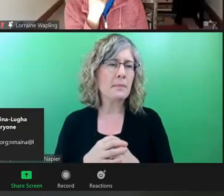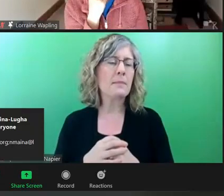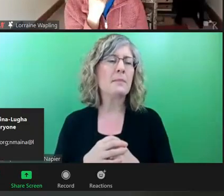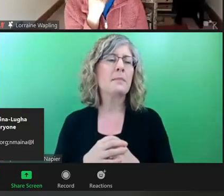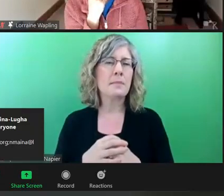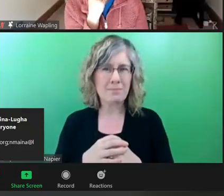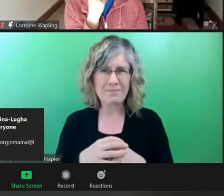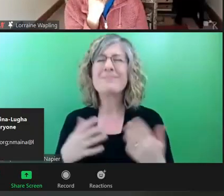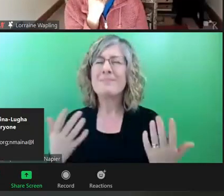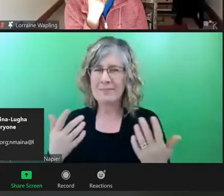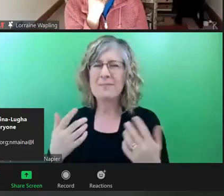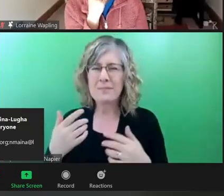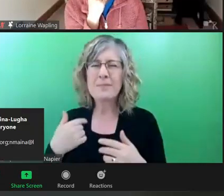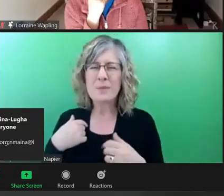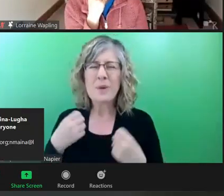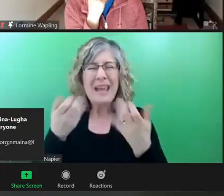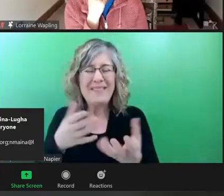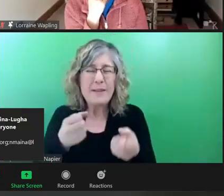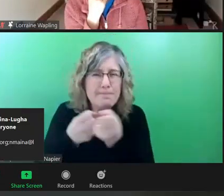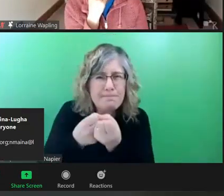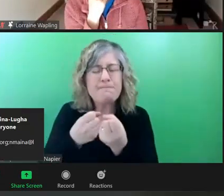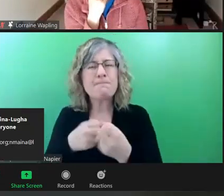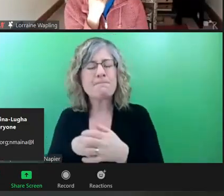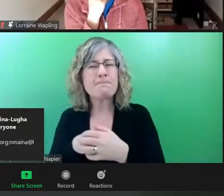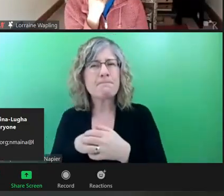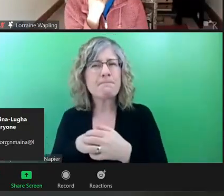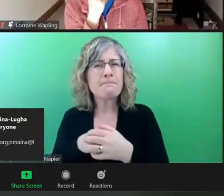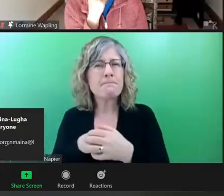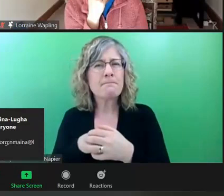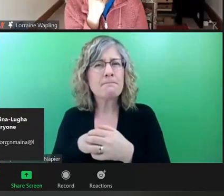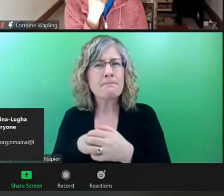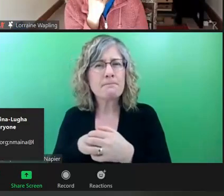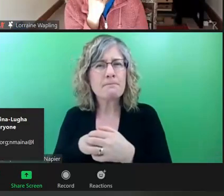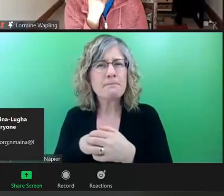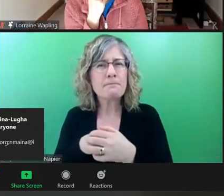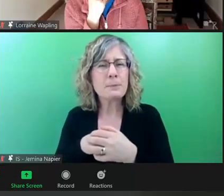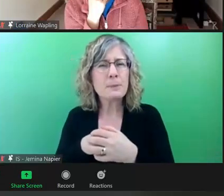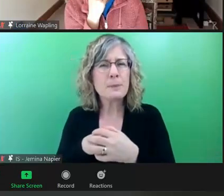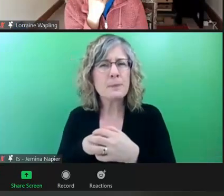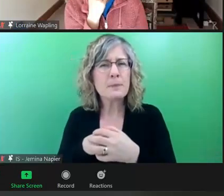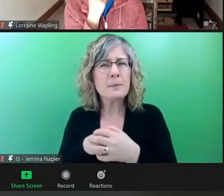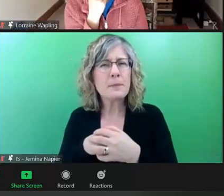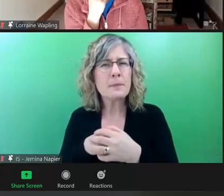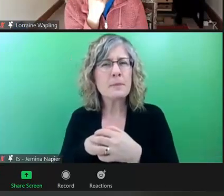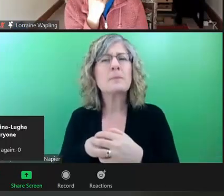understand the materials, translate them into the local